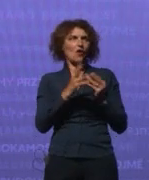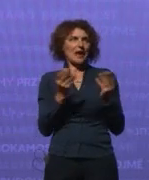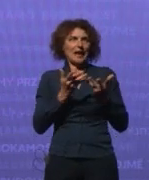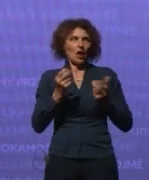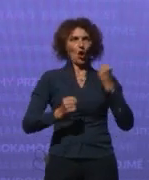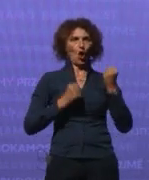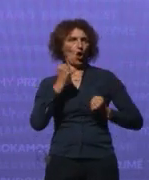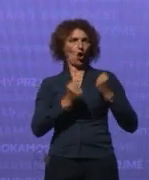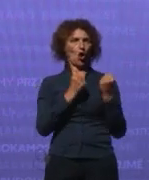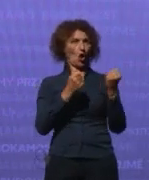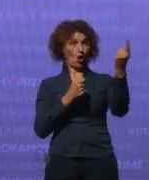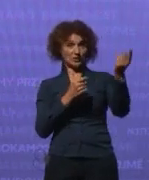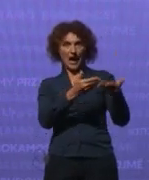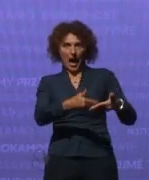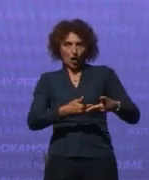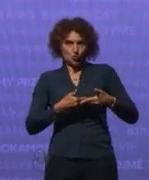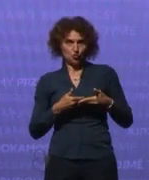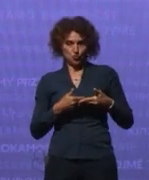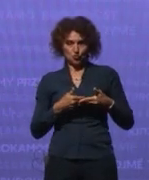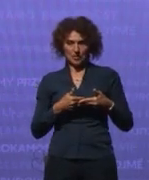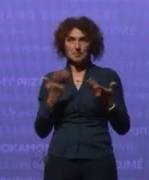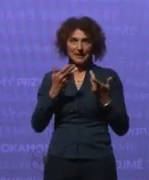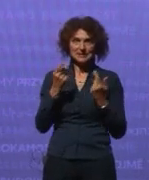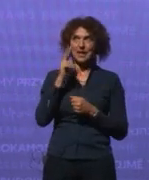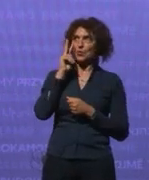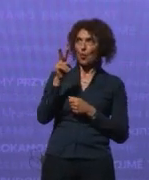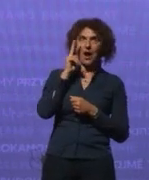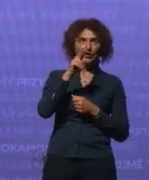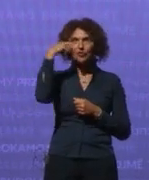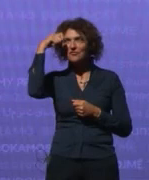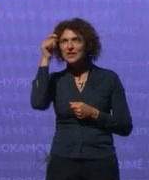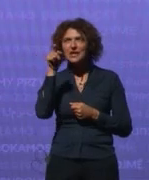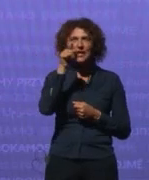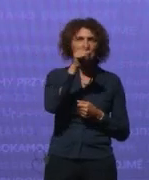to understand these kind of signals, pointing or